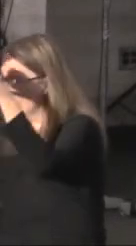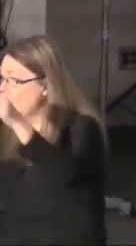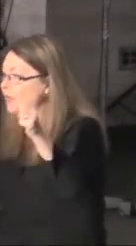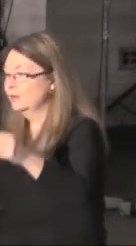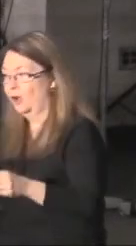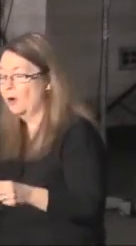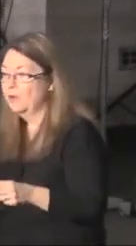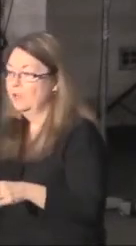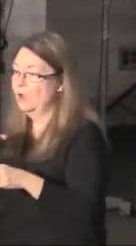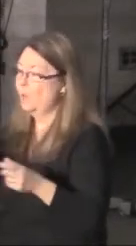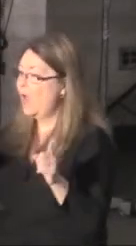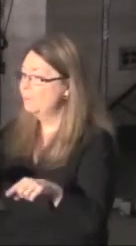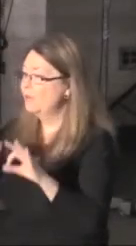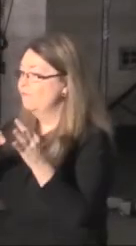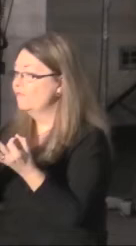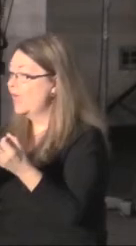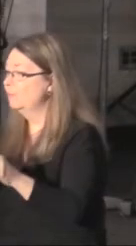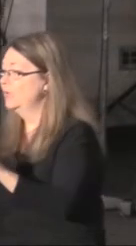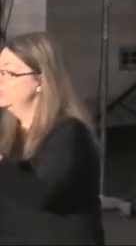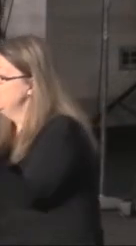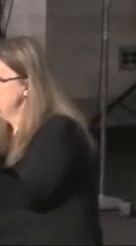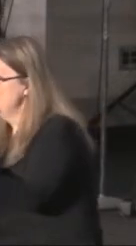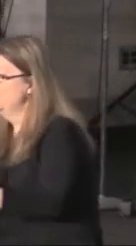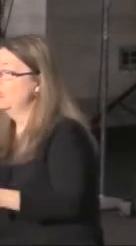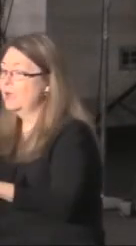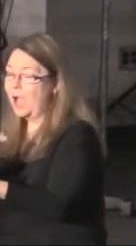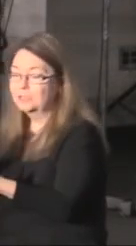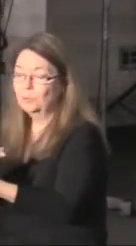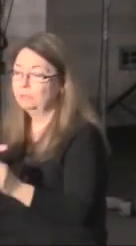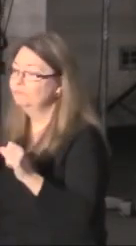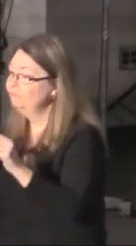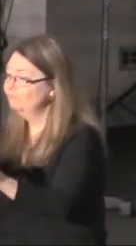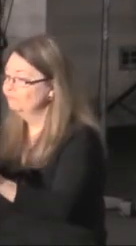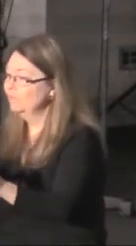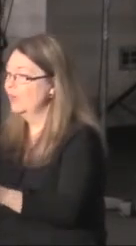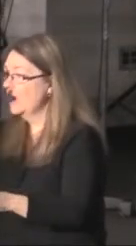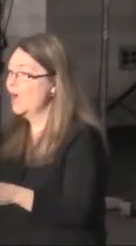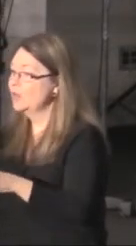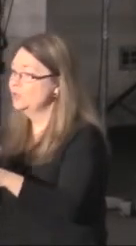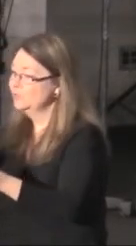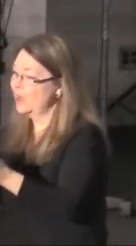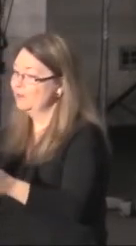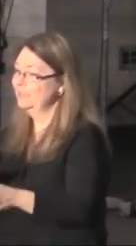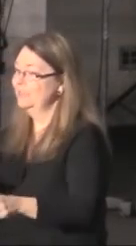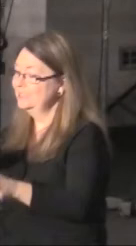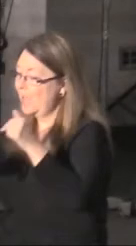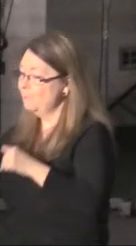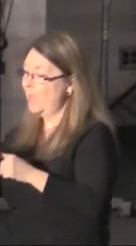family or at school or on the sports team, the gospel can go on. God can use every setback and he can set it up for